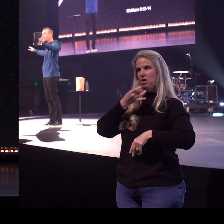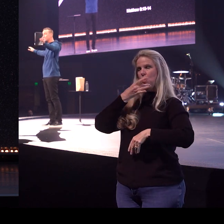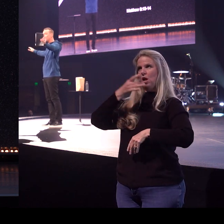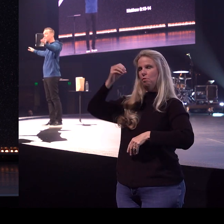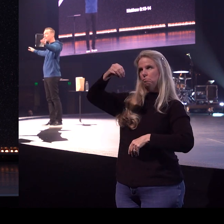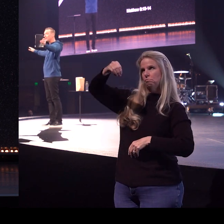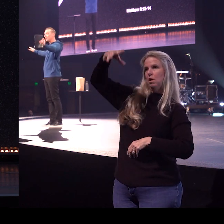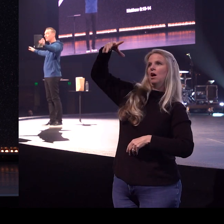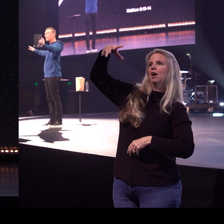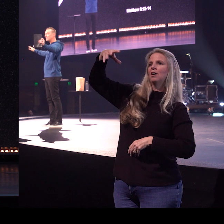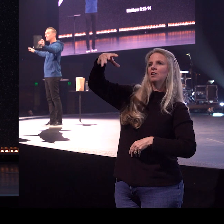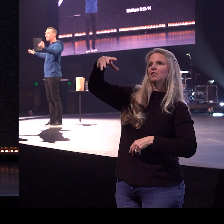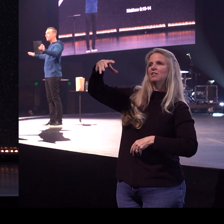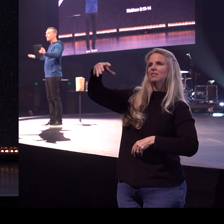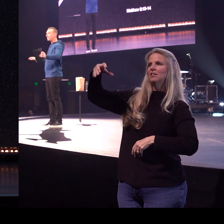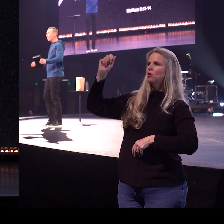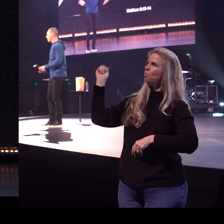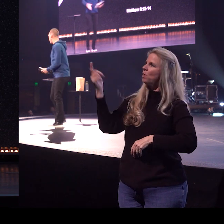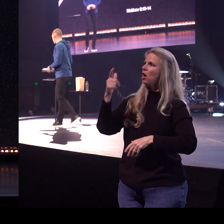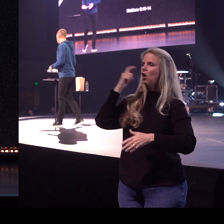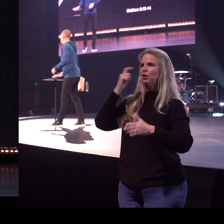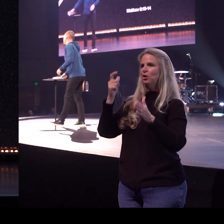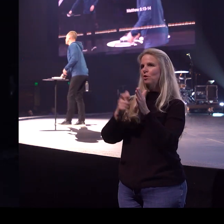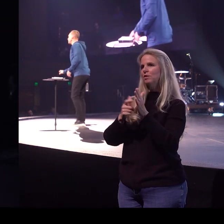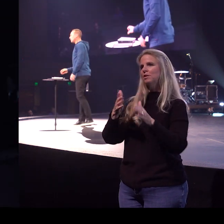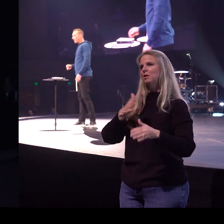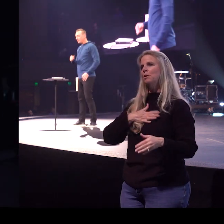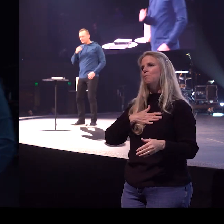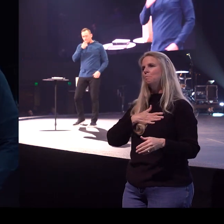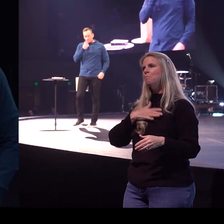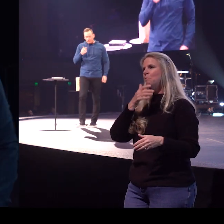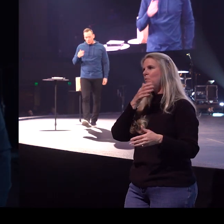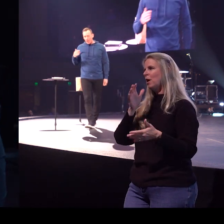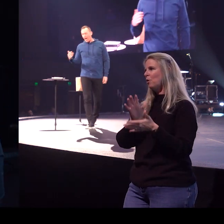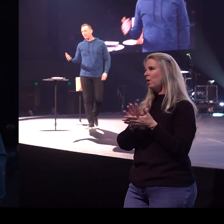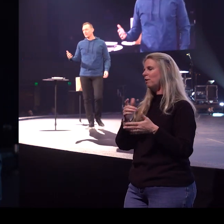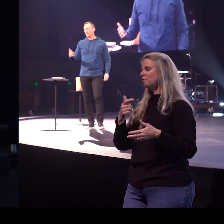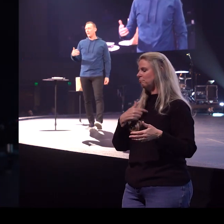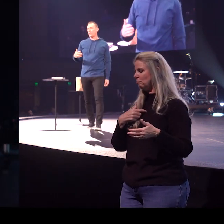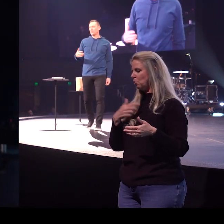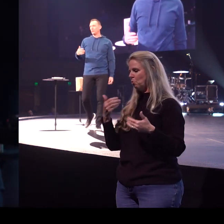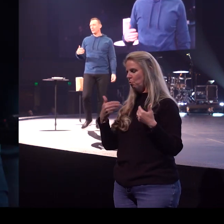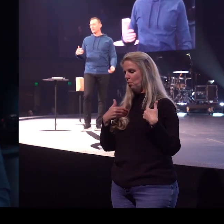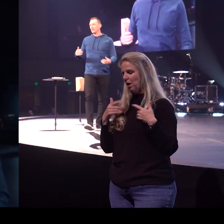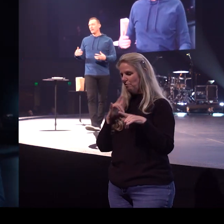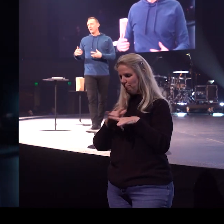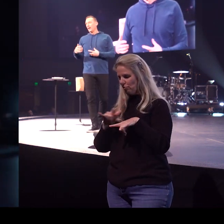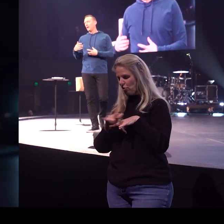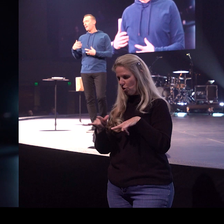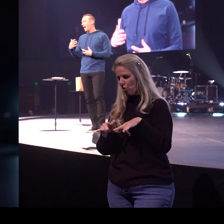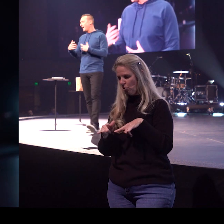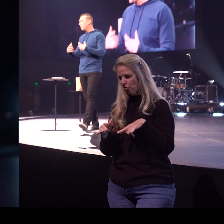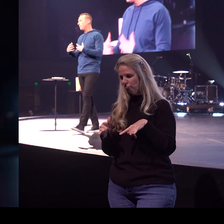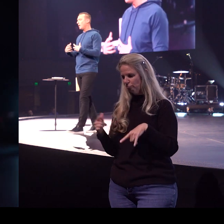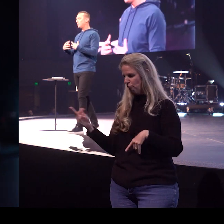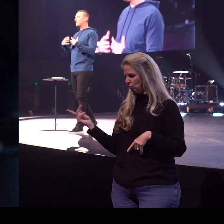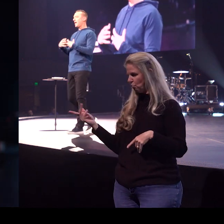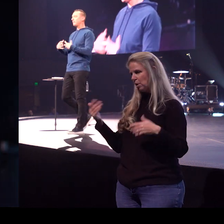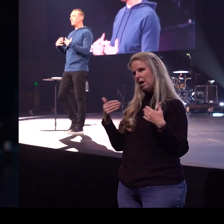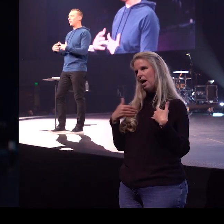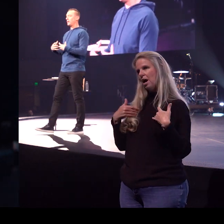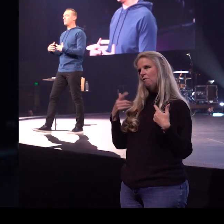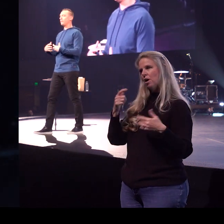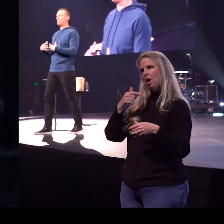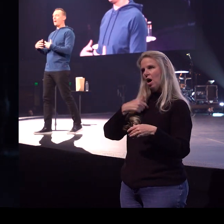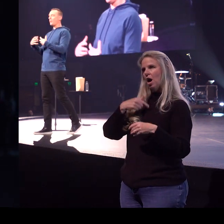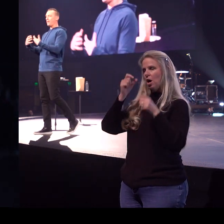everyone notices. My wife and I have a little running joke. What happens in our household is I am up almost